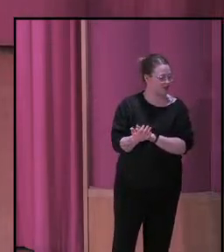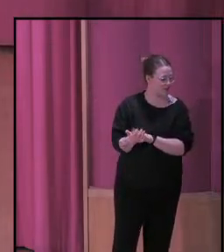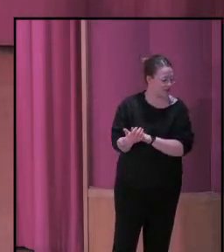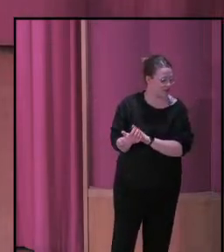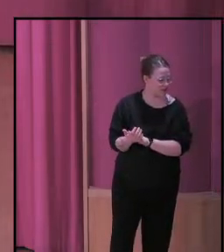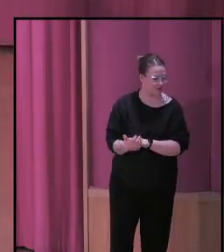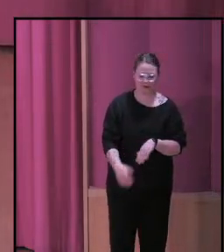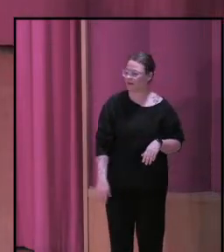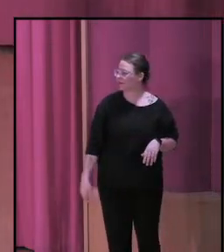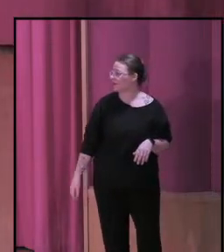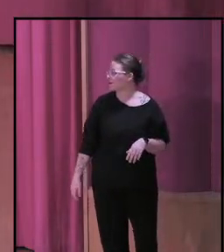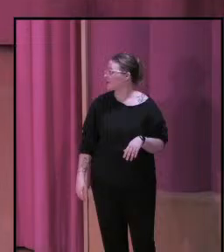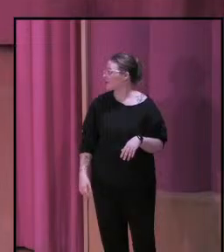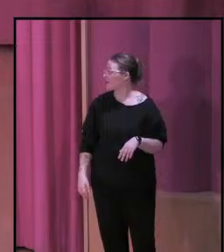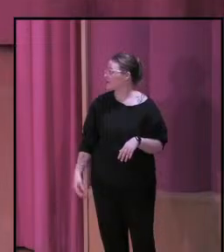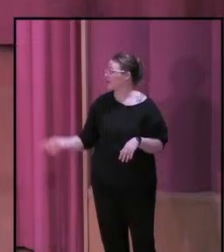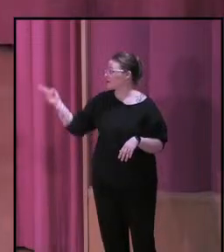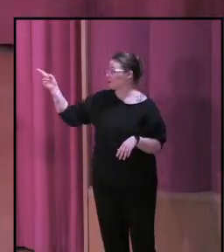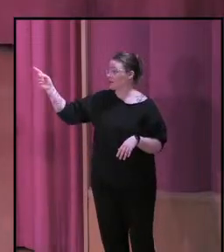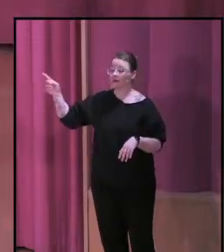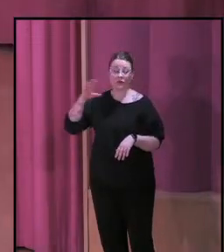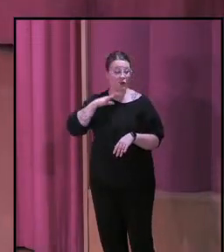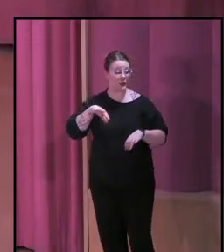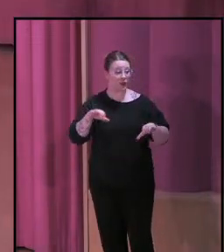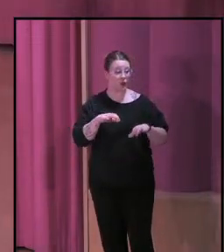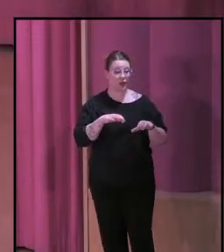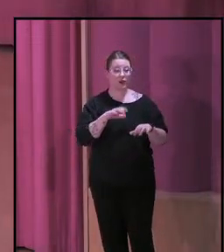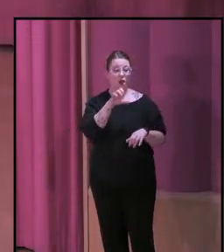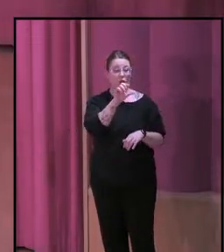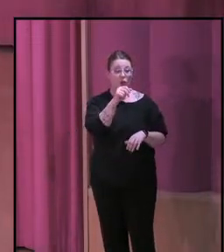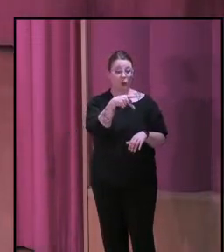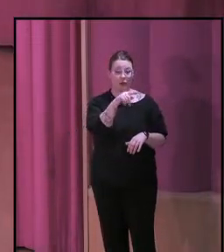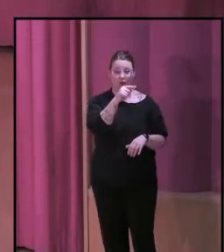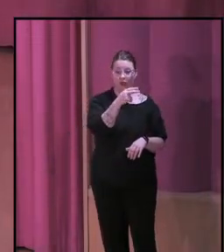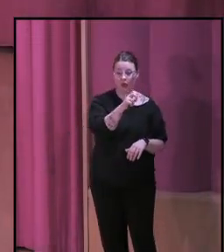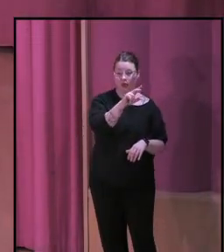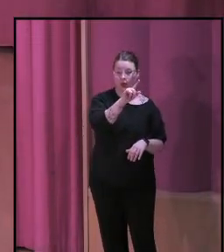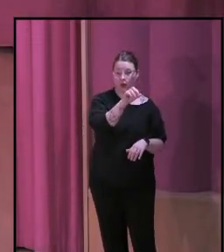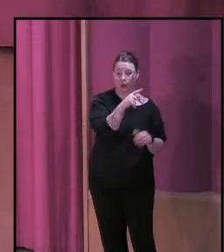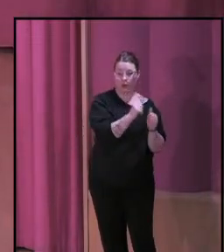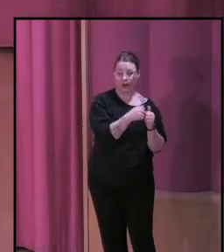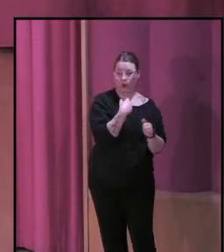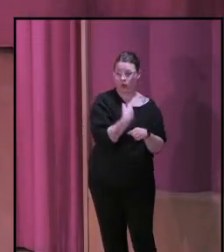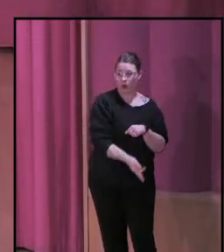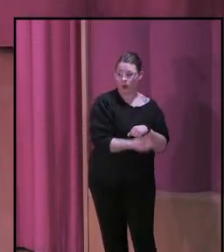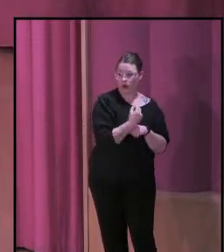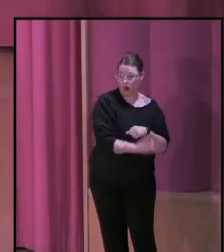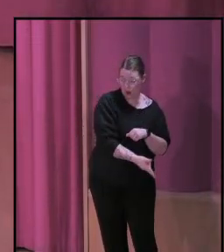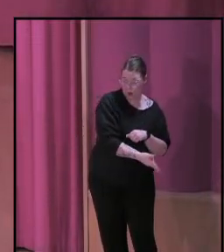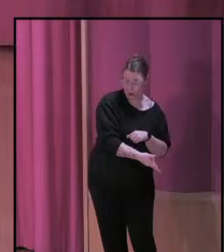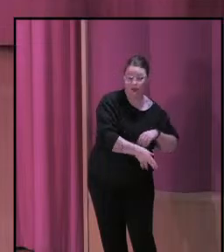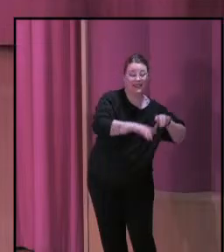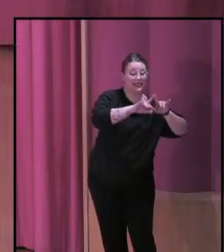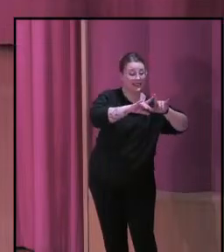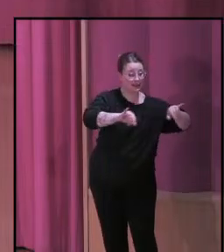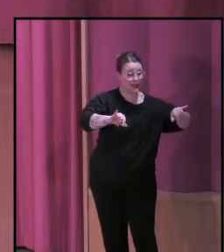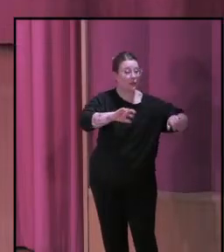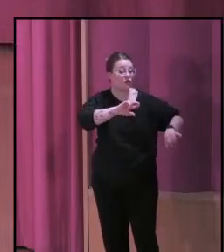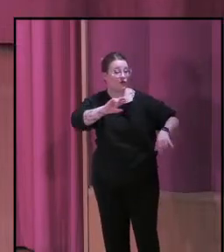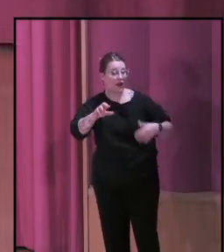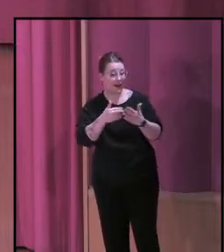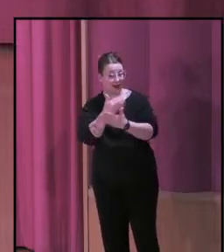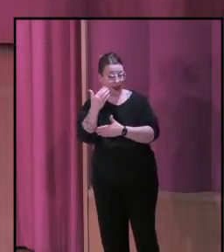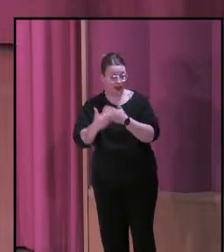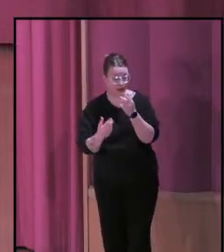In my left hand, I will be doing loop-the-loop with a yo-yo. At the same time, in my right